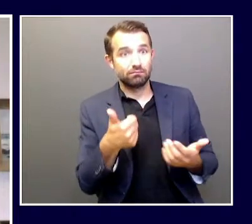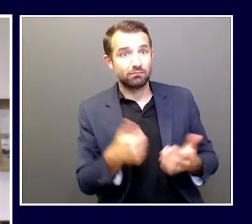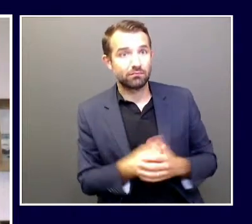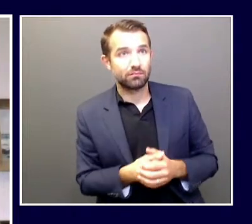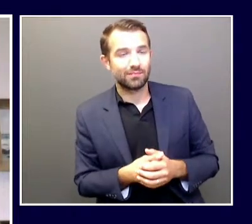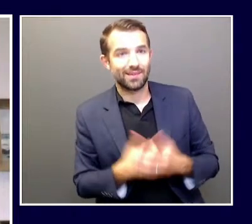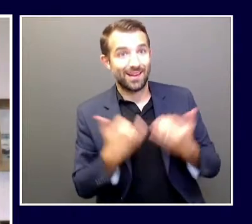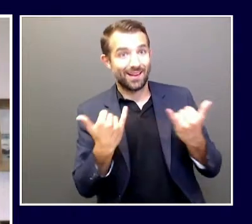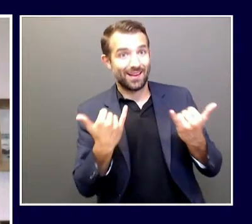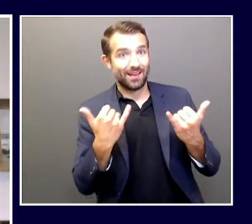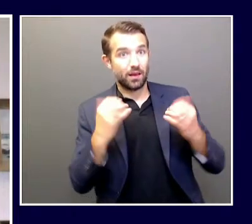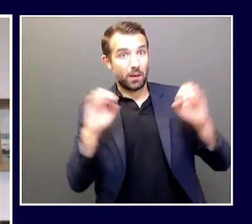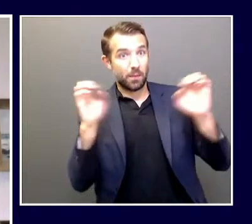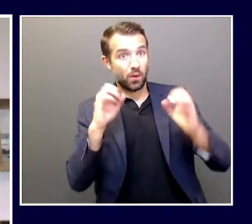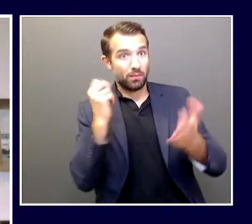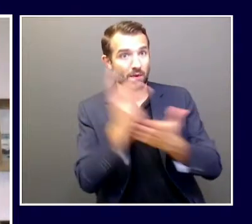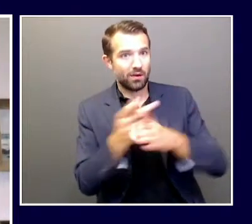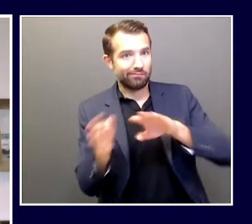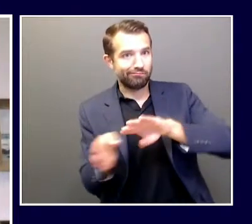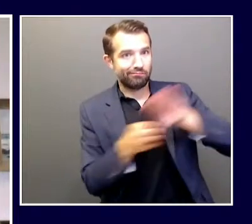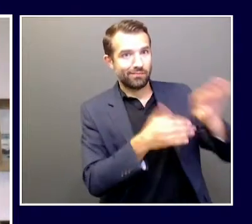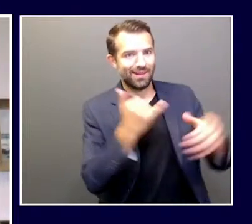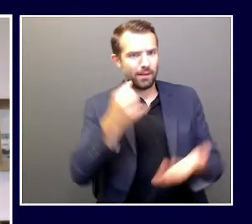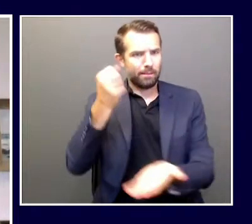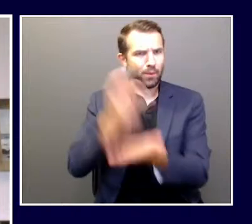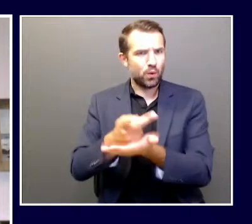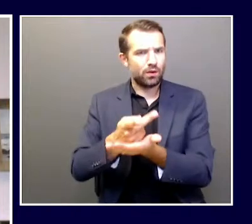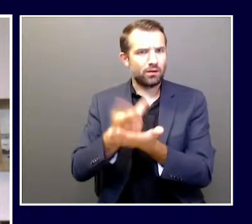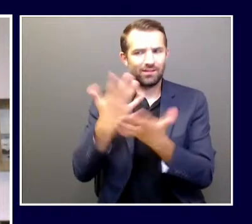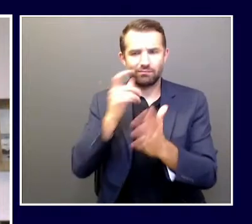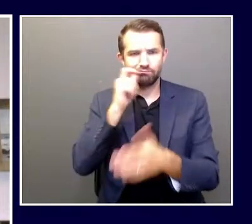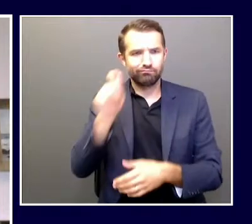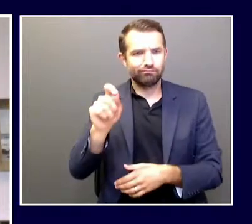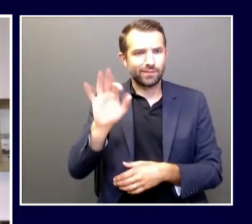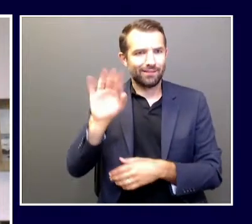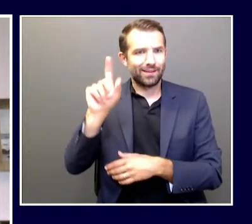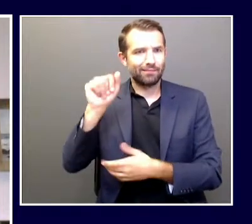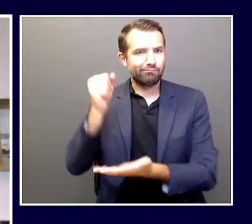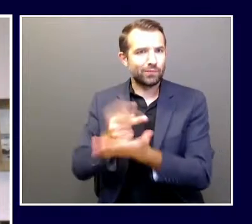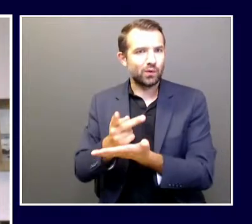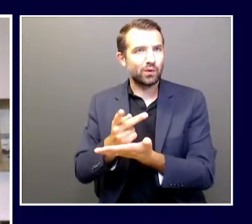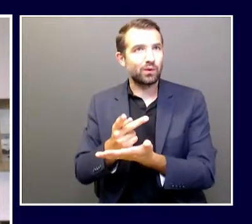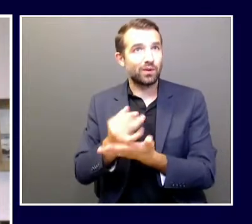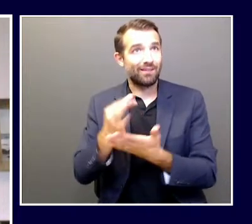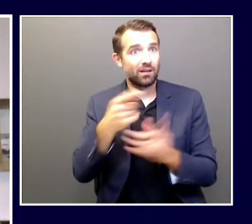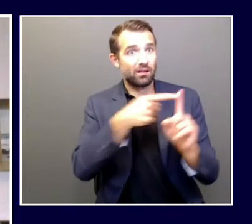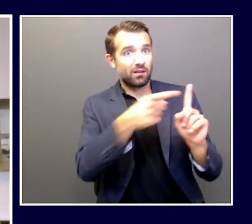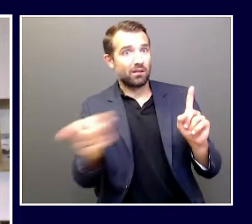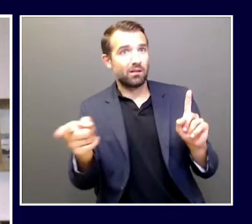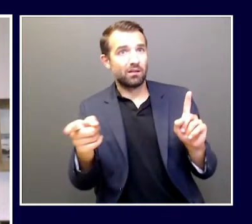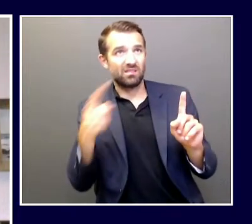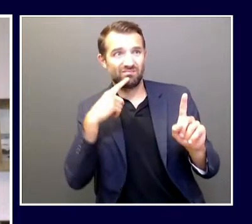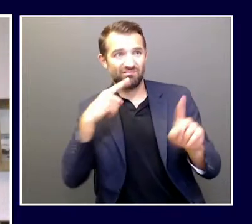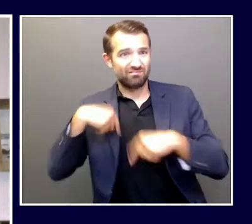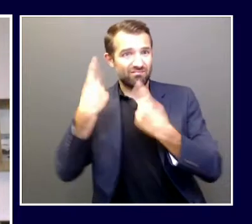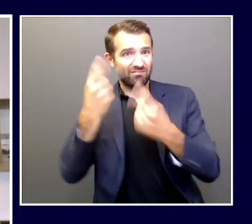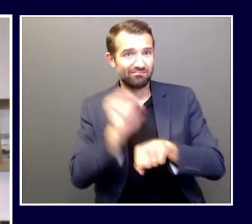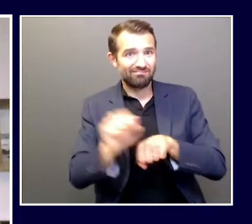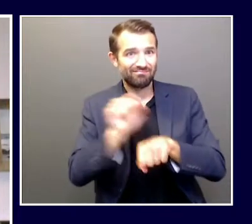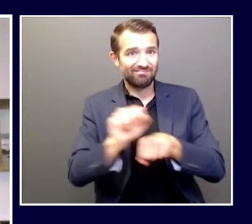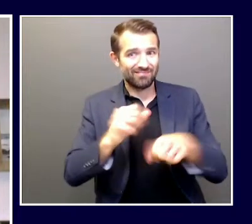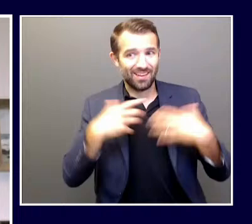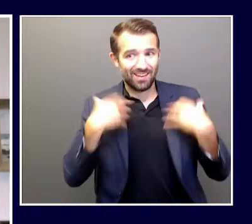new. And the fact that we now have a vaccine that literally carries the FDA's seal of approval on it, I hope will